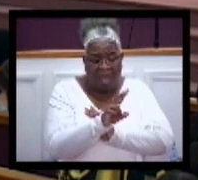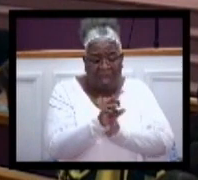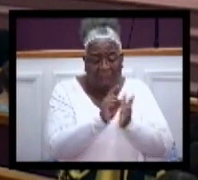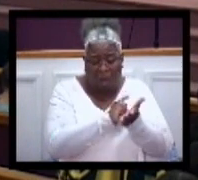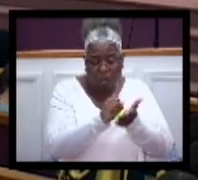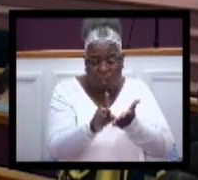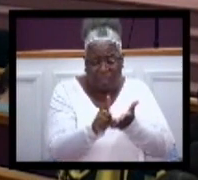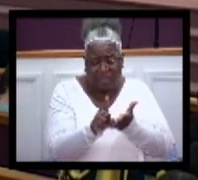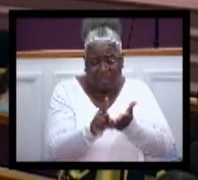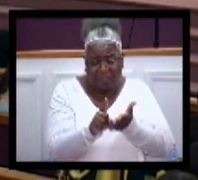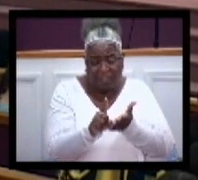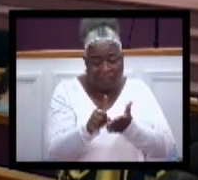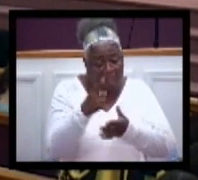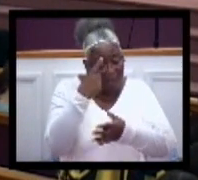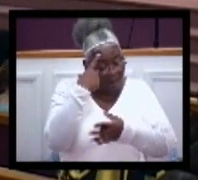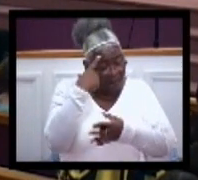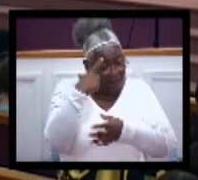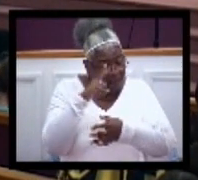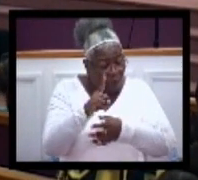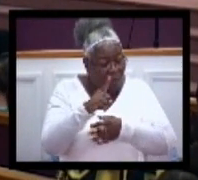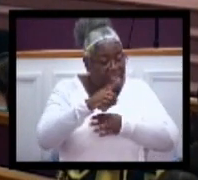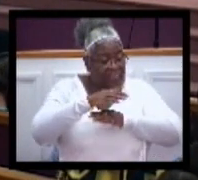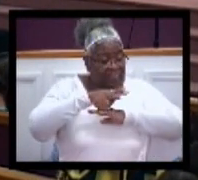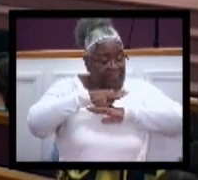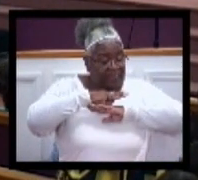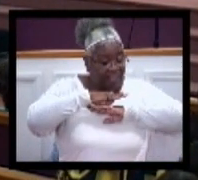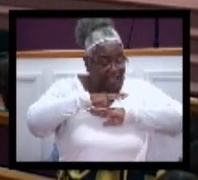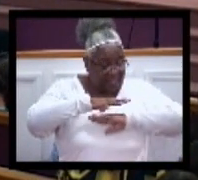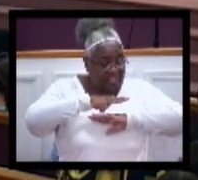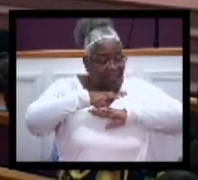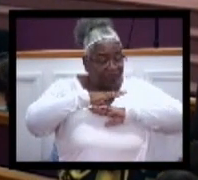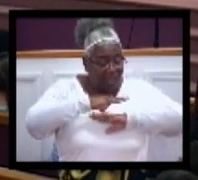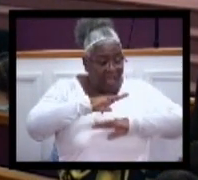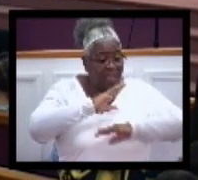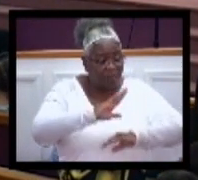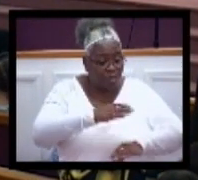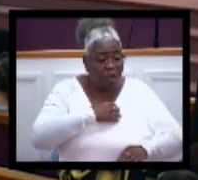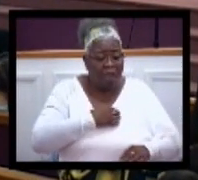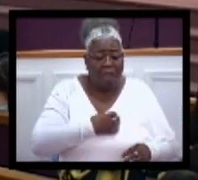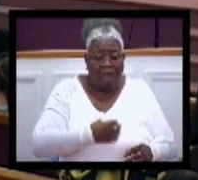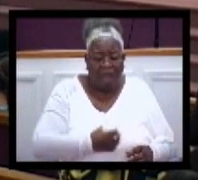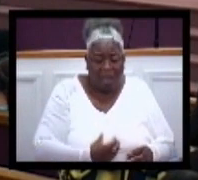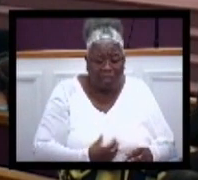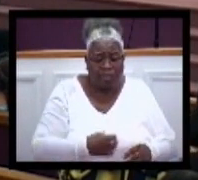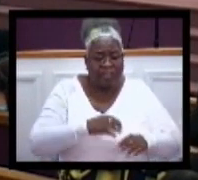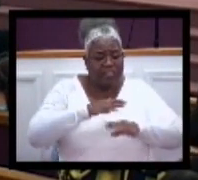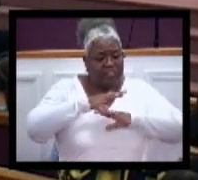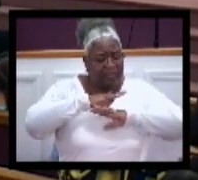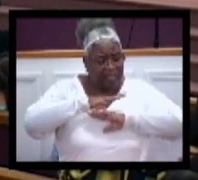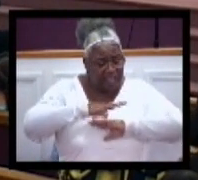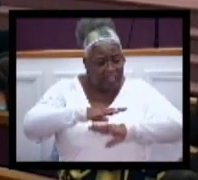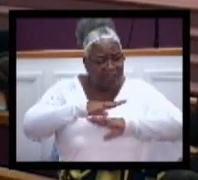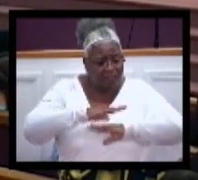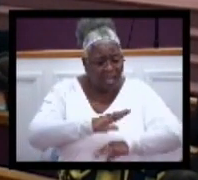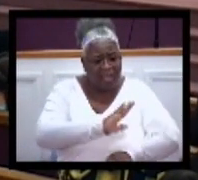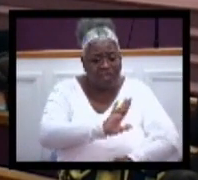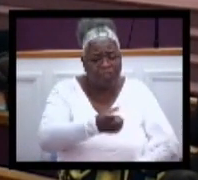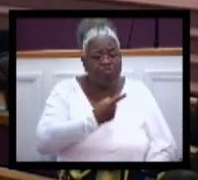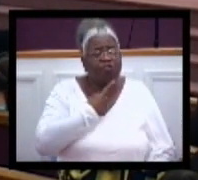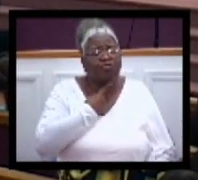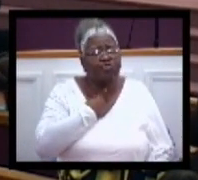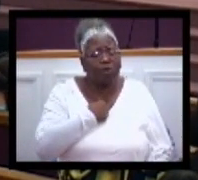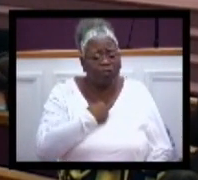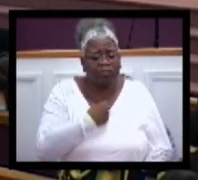In order to satisfy your hunger, to satisfy your